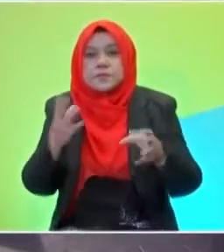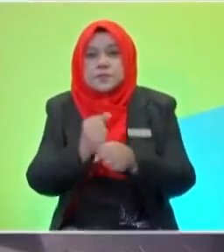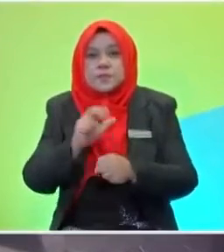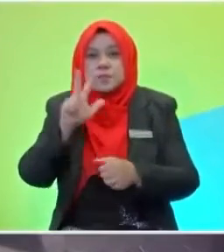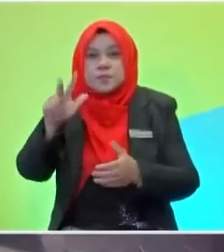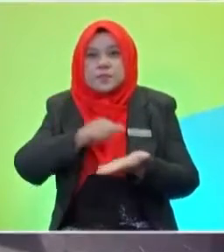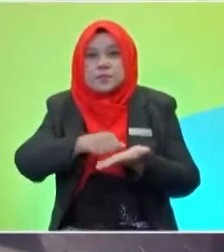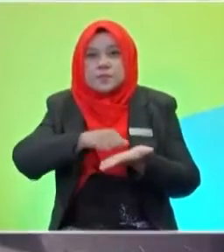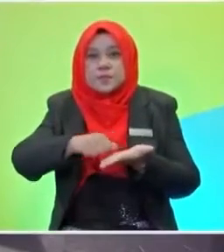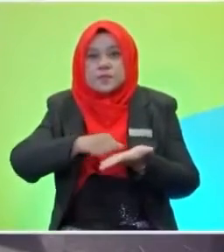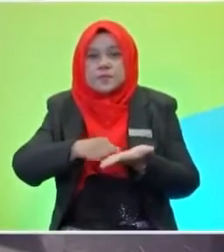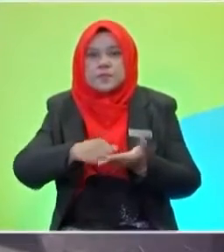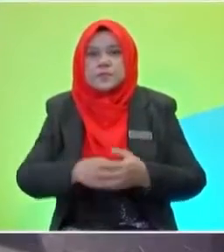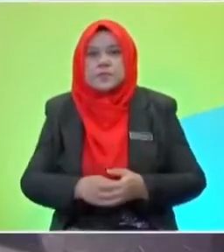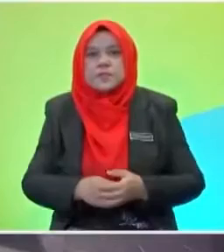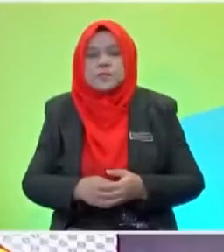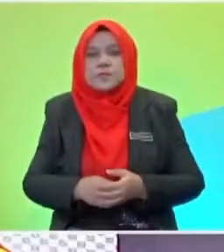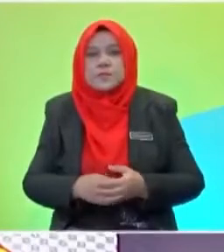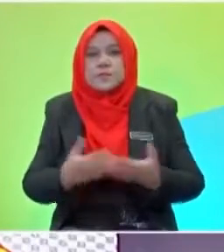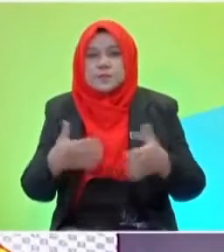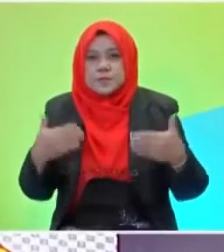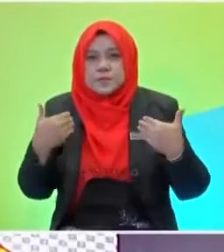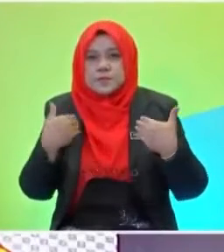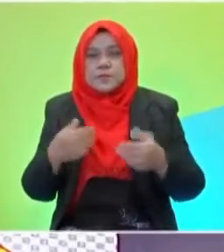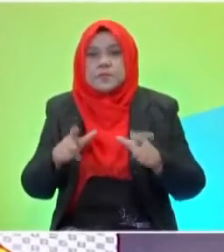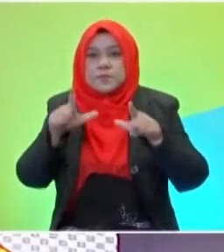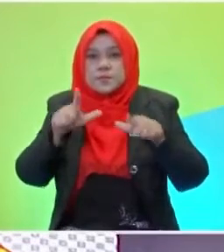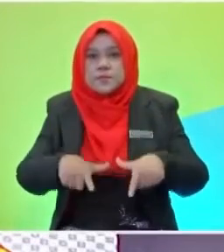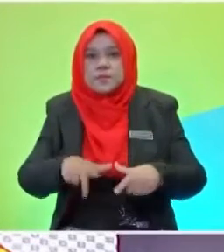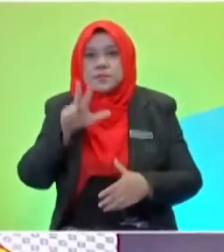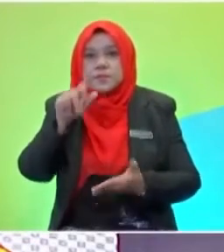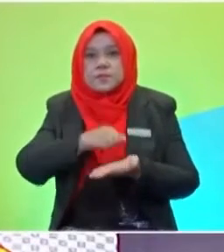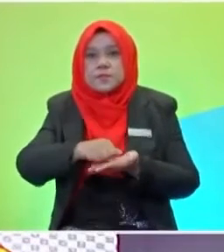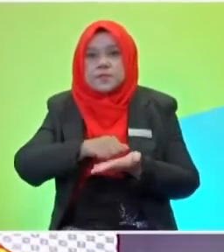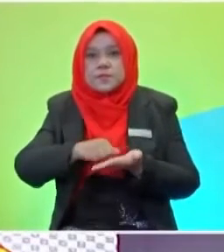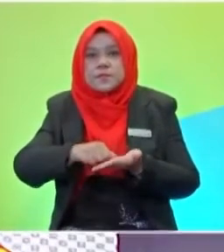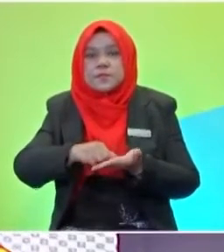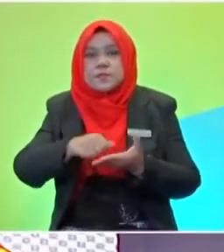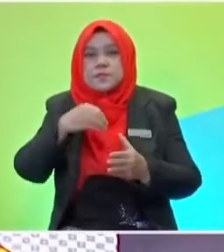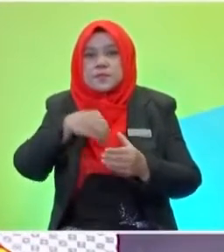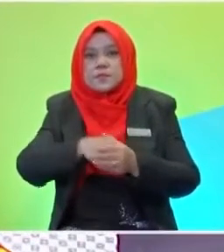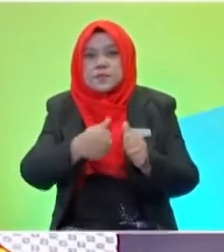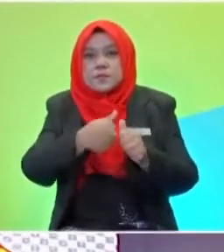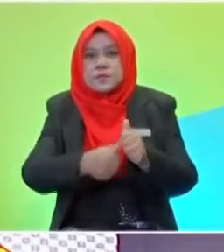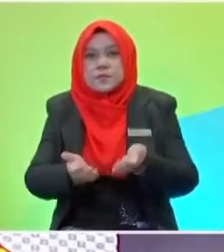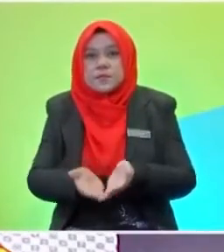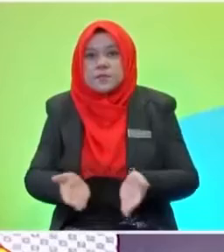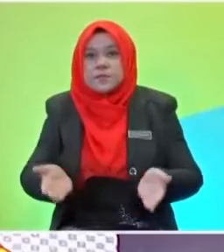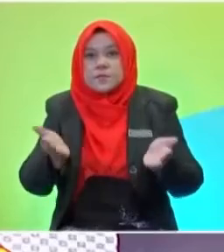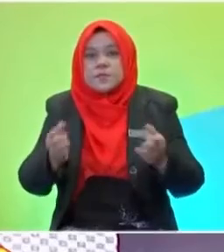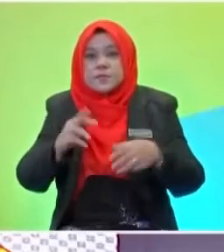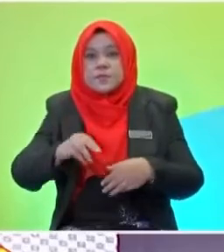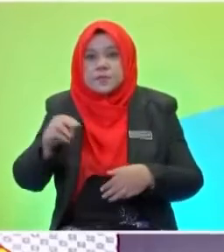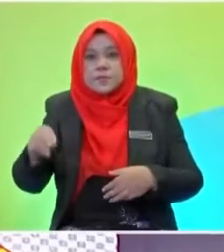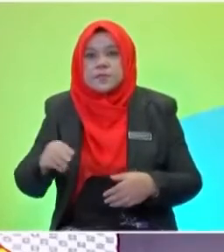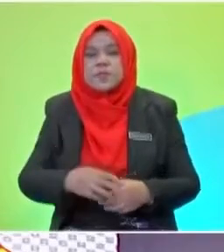what I'll do, this is the erasers that I have. Okay. I'll put 3 erasers in each packet. So, it's considered each pupil. Okay.